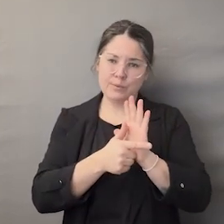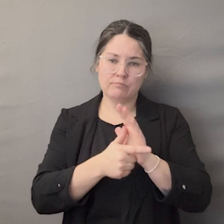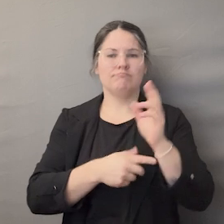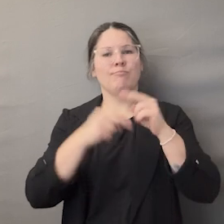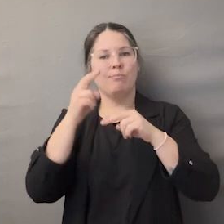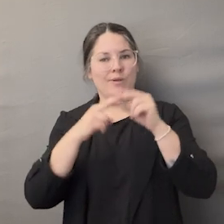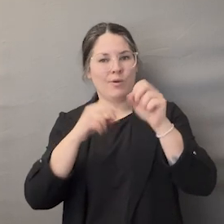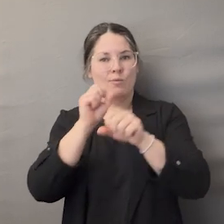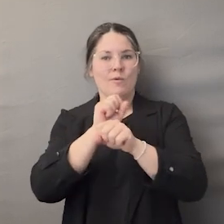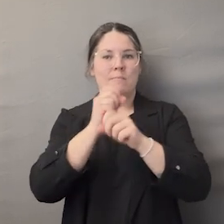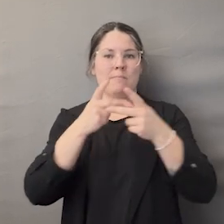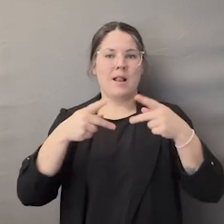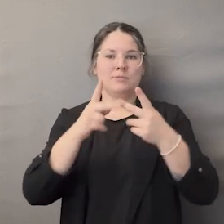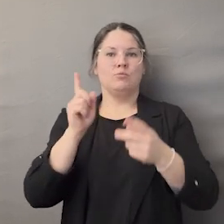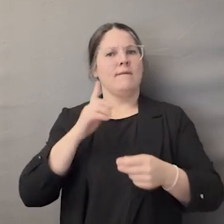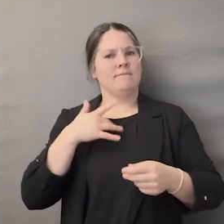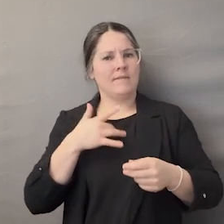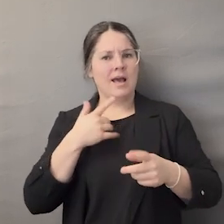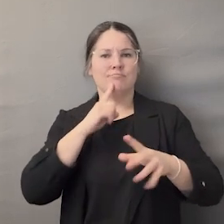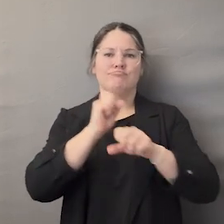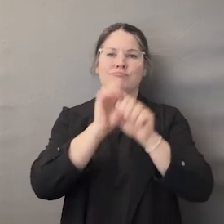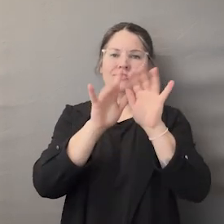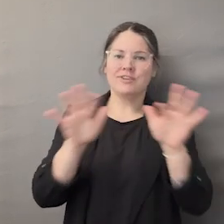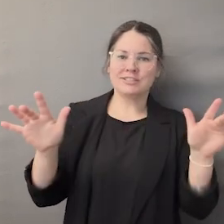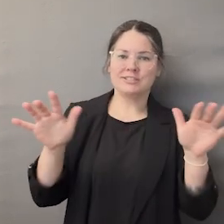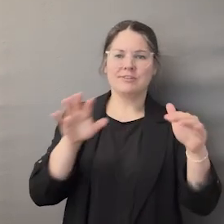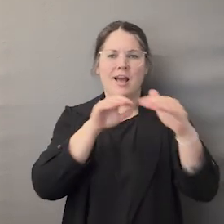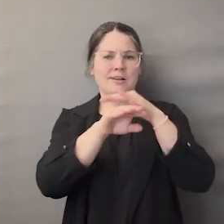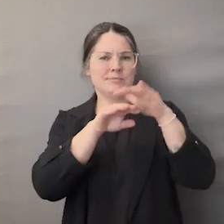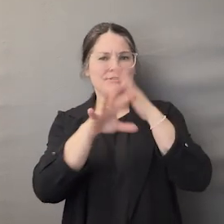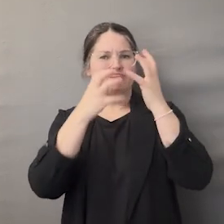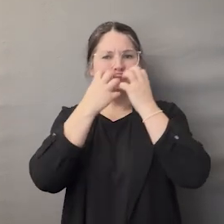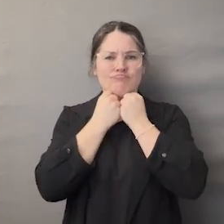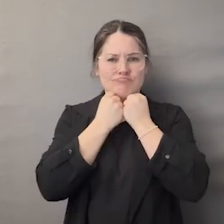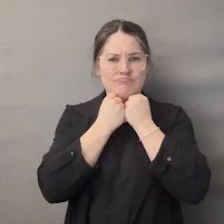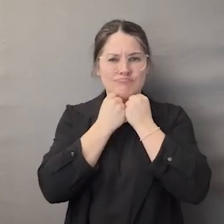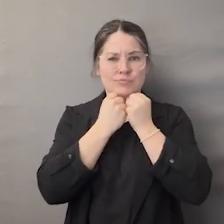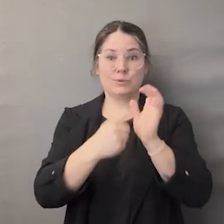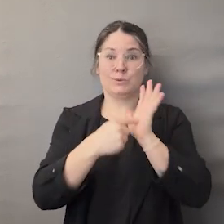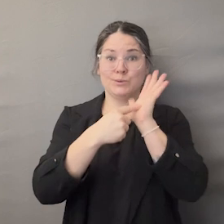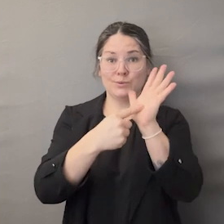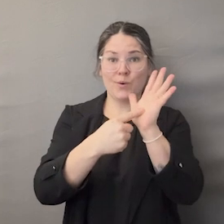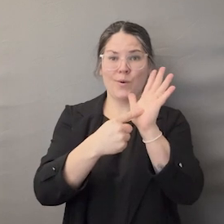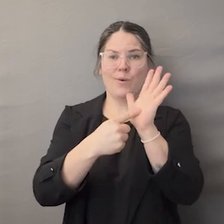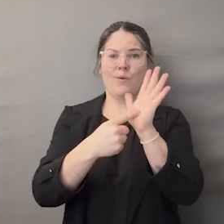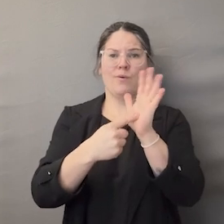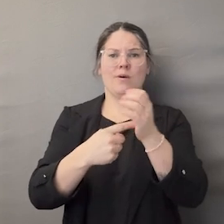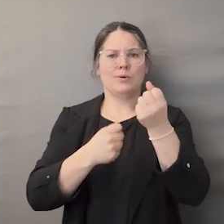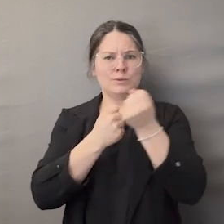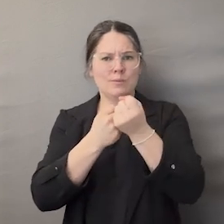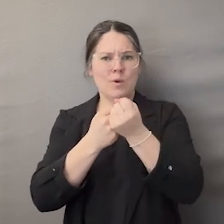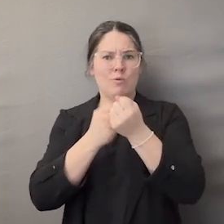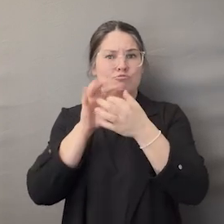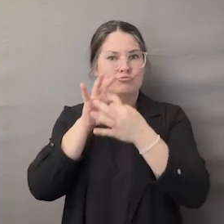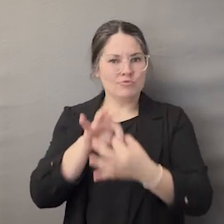and diversity are core values. So clearly describing benefits and supports, especially those related to